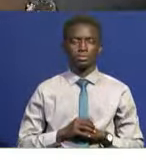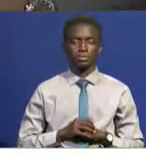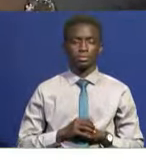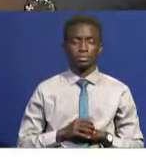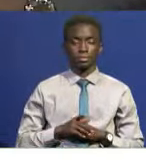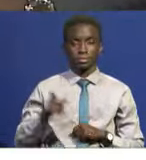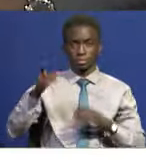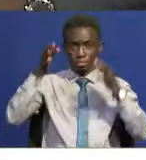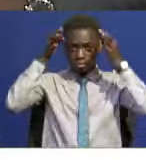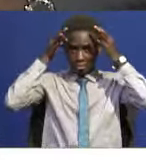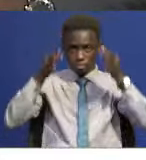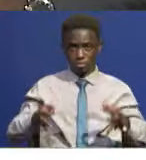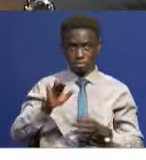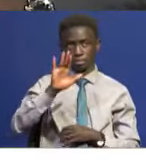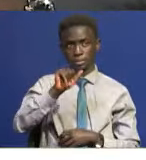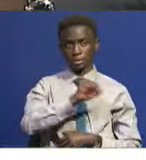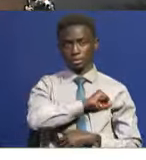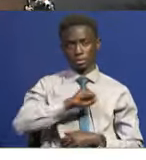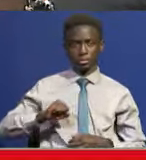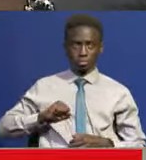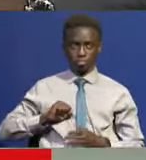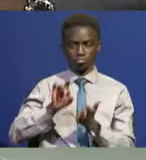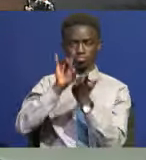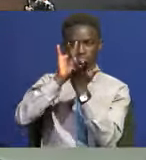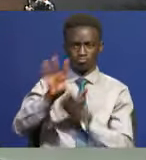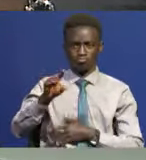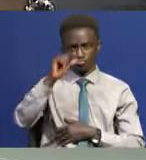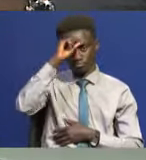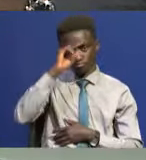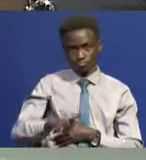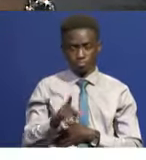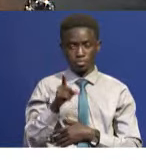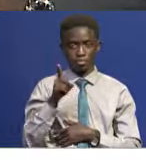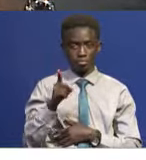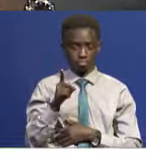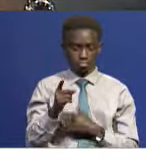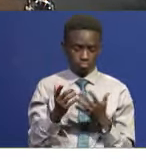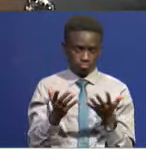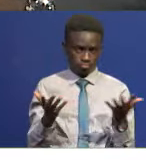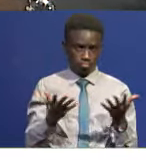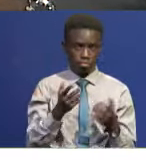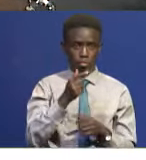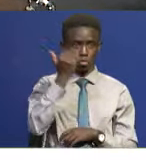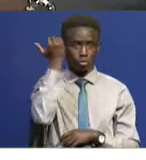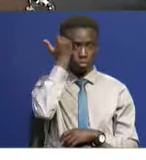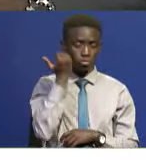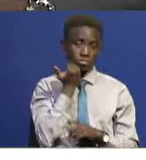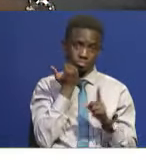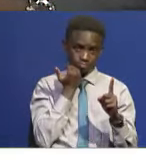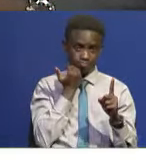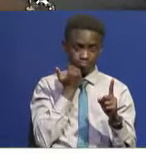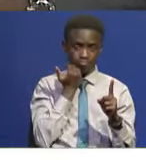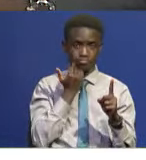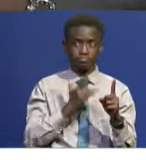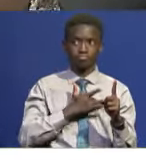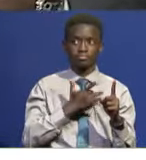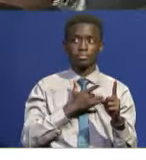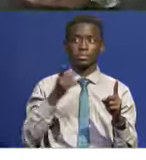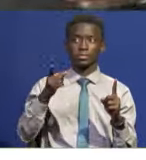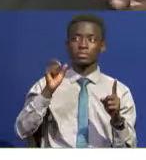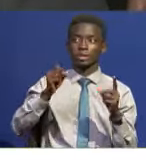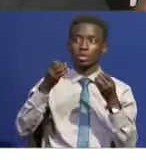And that decision by the Senate to impeach Governor Kawira Mwangaza, which if okayed by the courts, could make her lose her